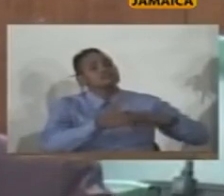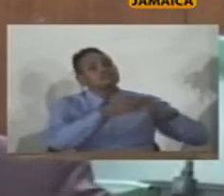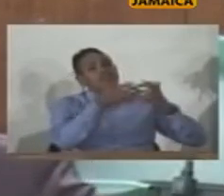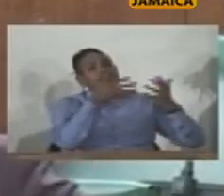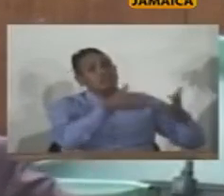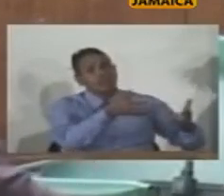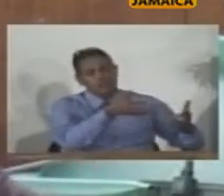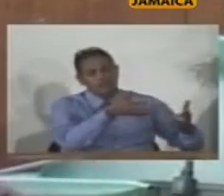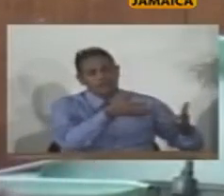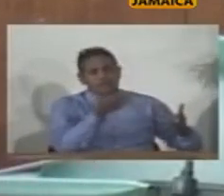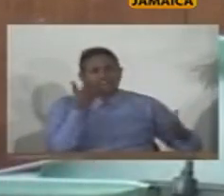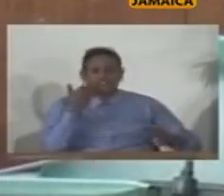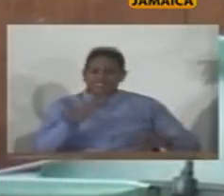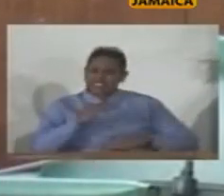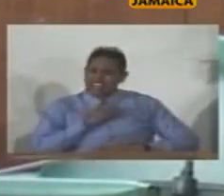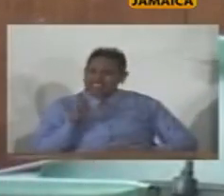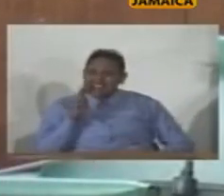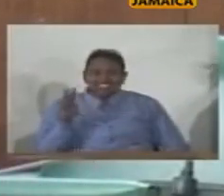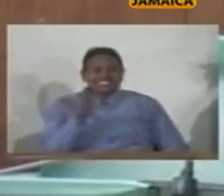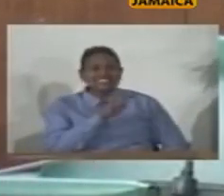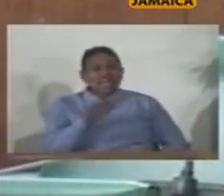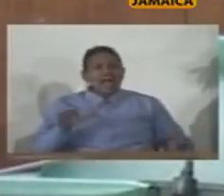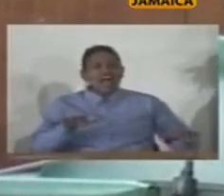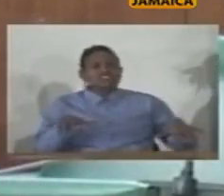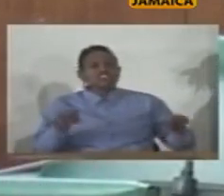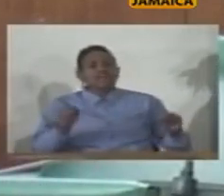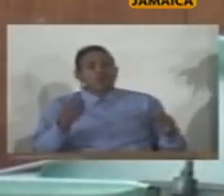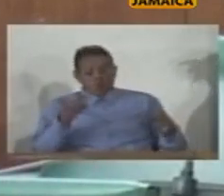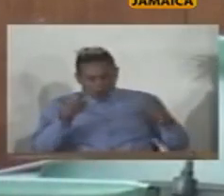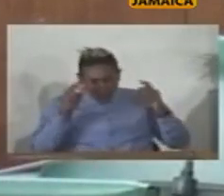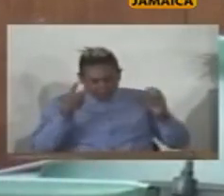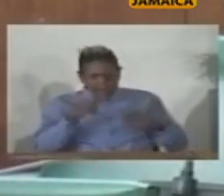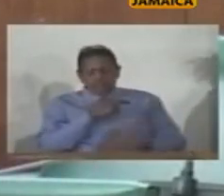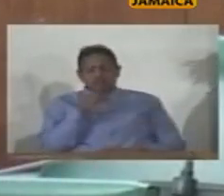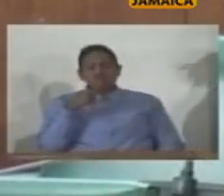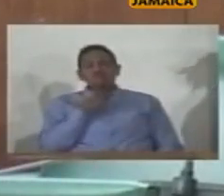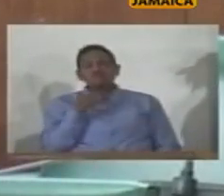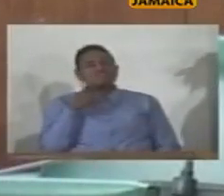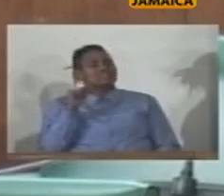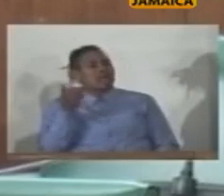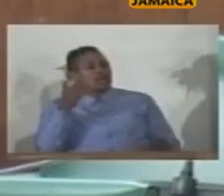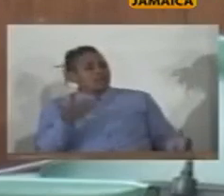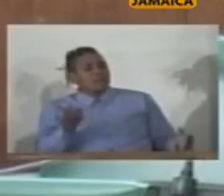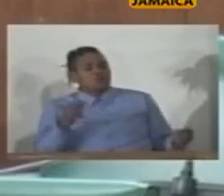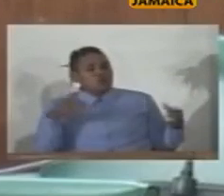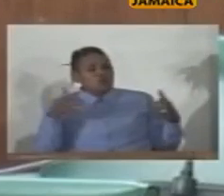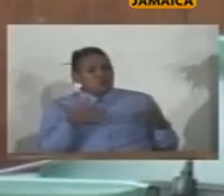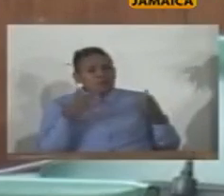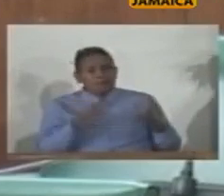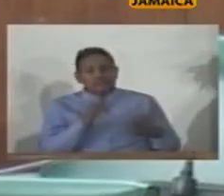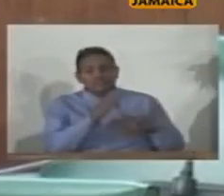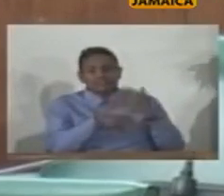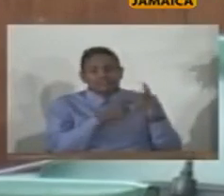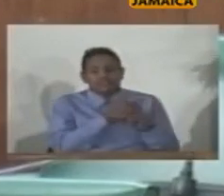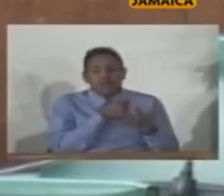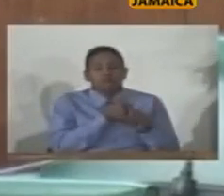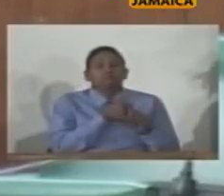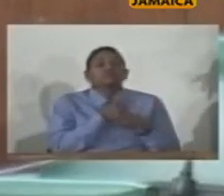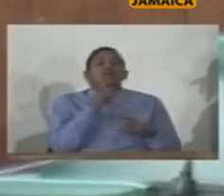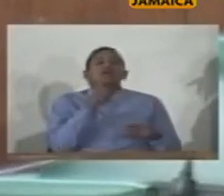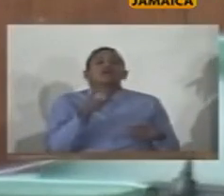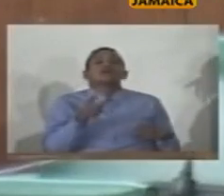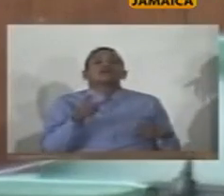exists if satisfied that action has been taken or is immediately threatened by any person or body or persons of such a nature and